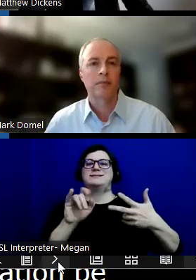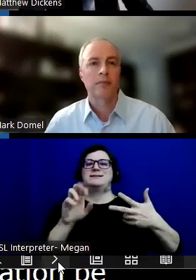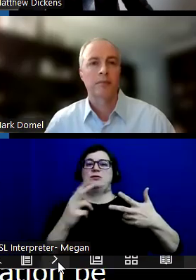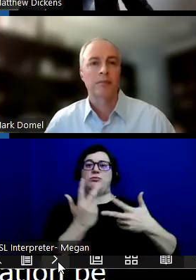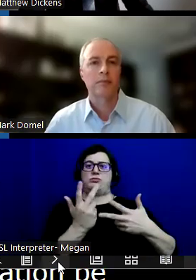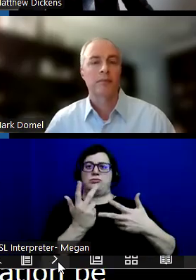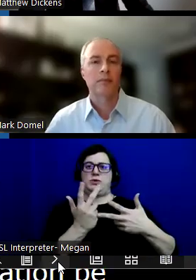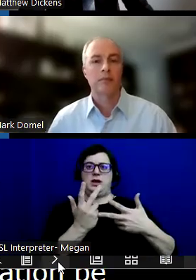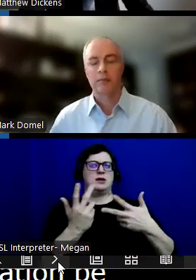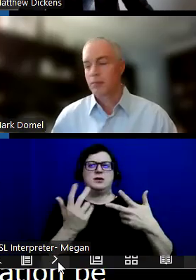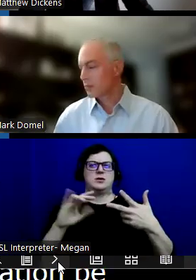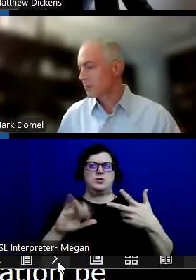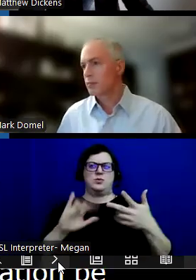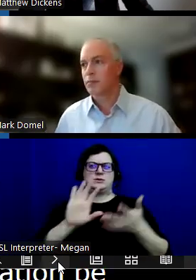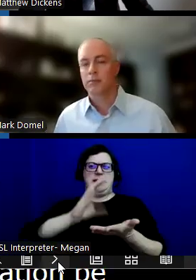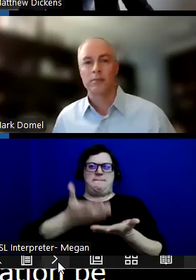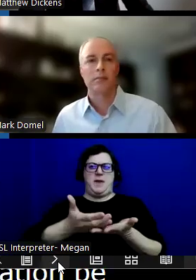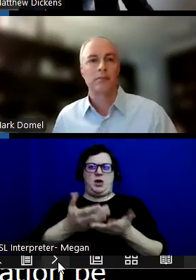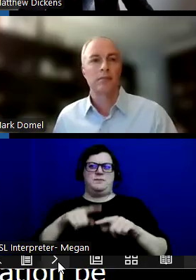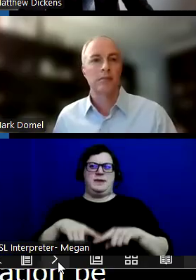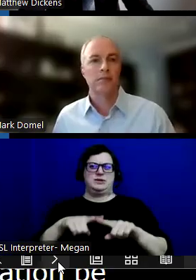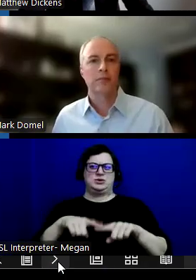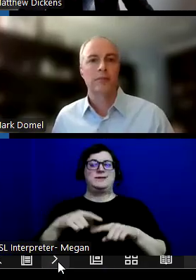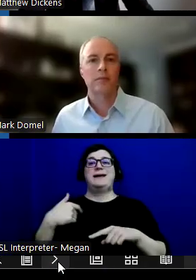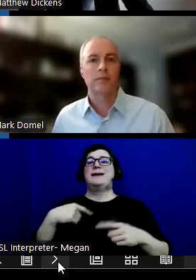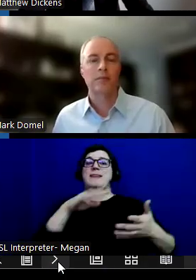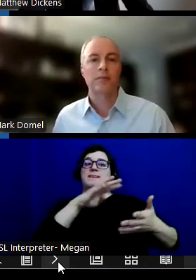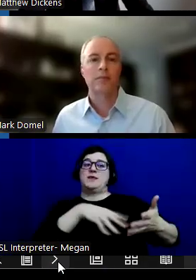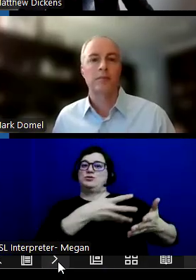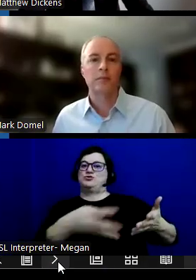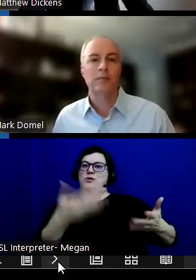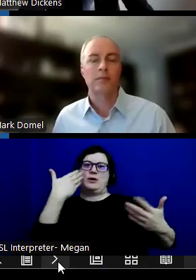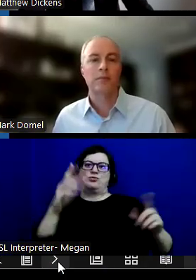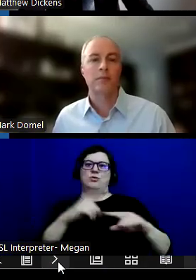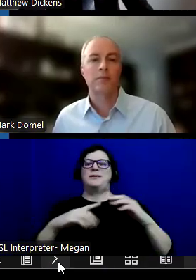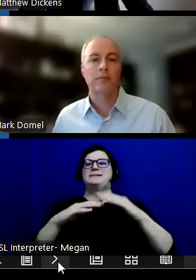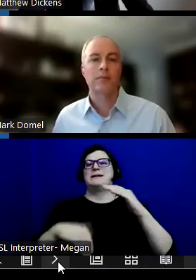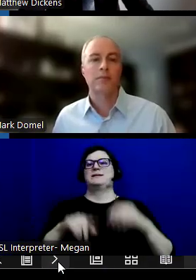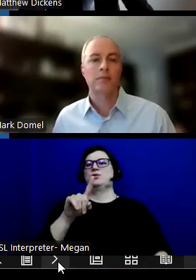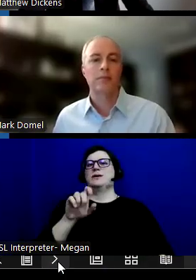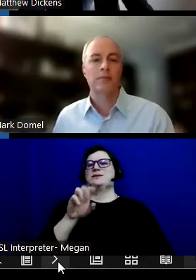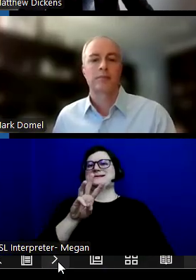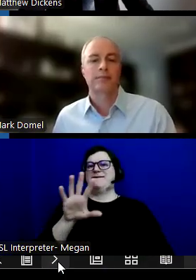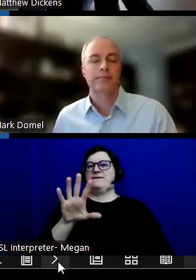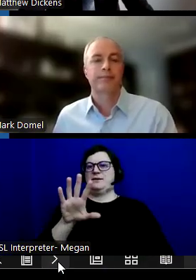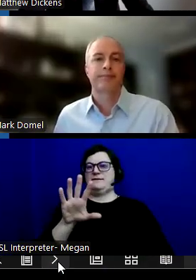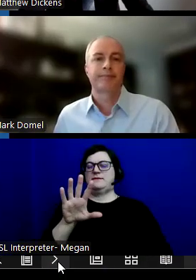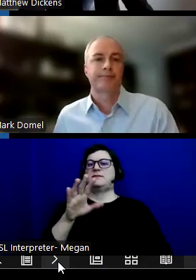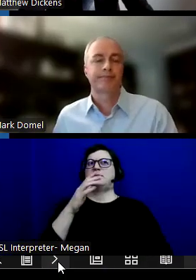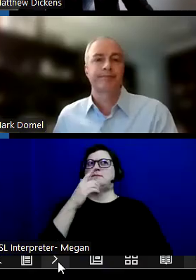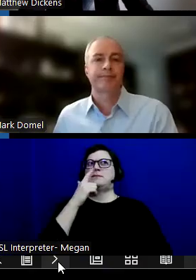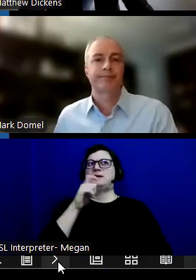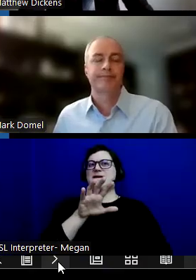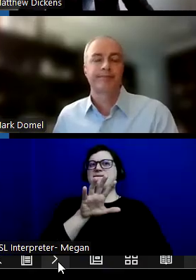I don't have that whole chart. It's going to be under 165 because the